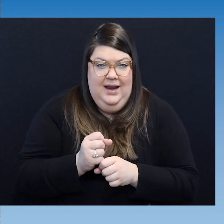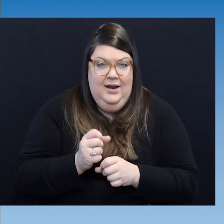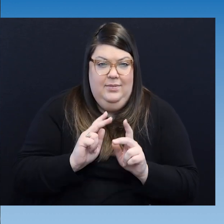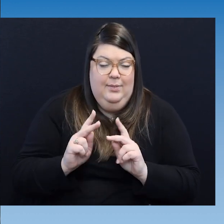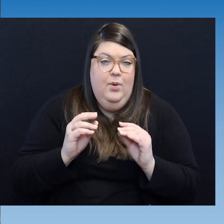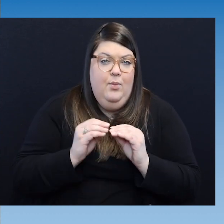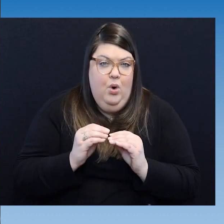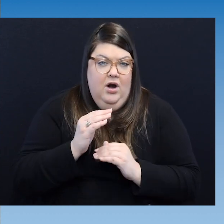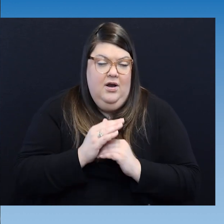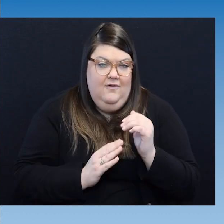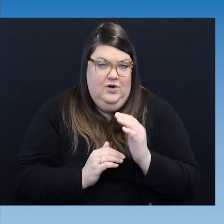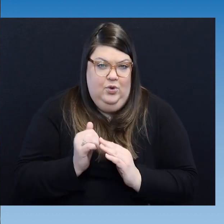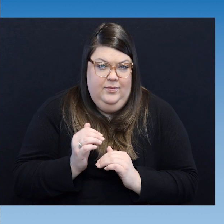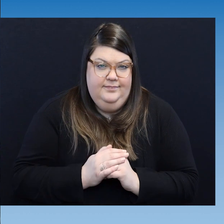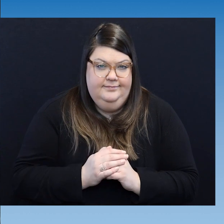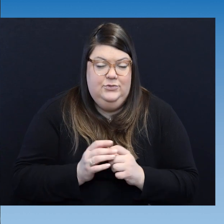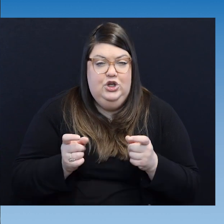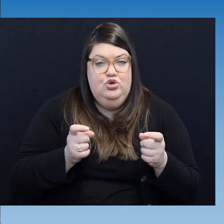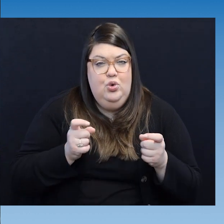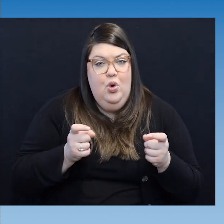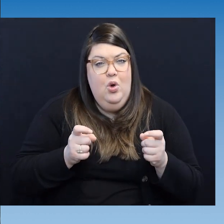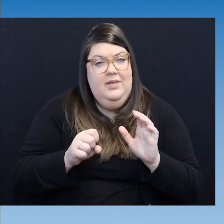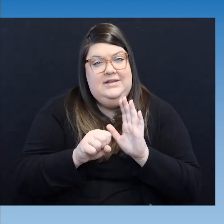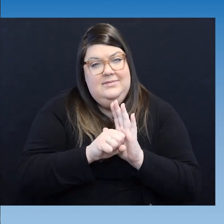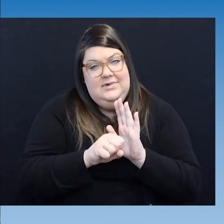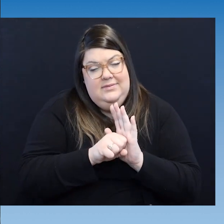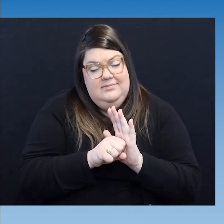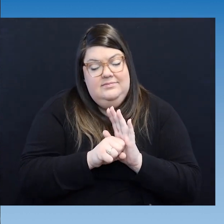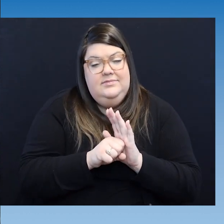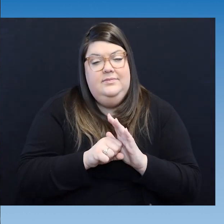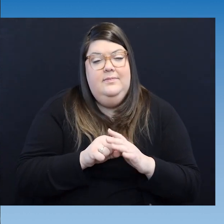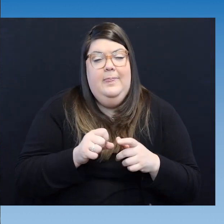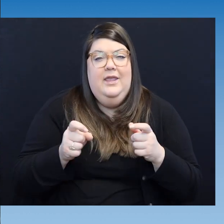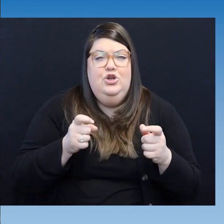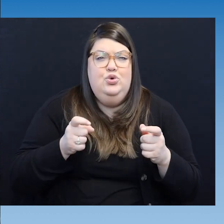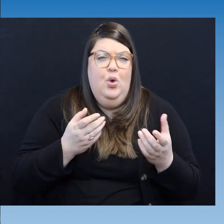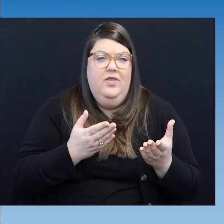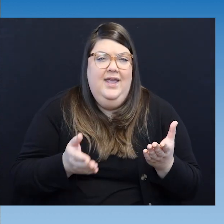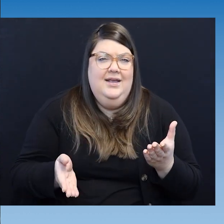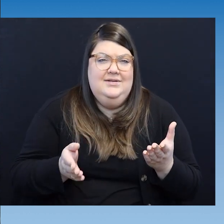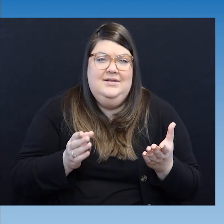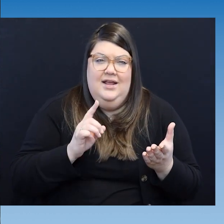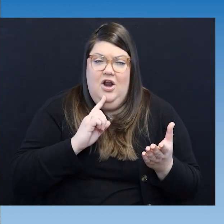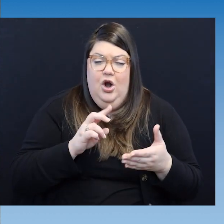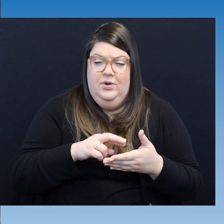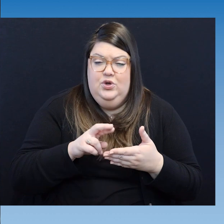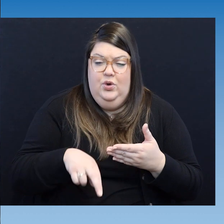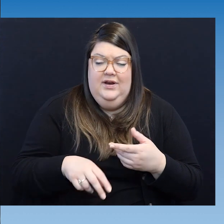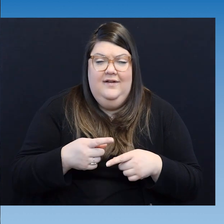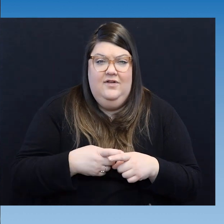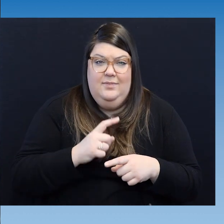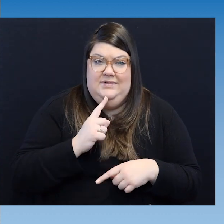comfortable, to control symptoms, to control things that are resulting from a